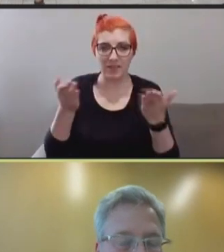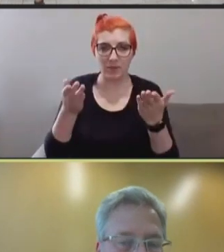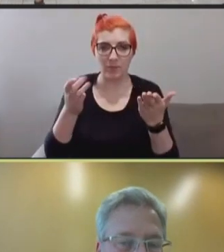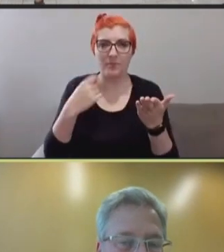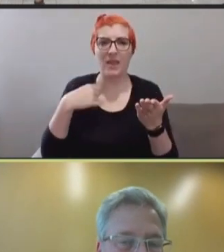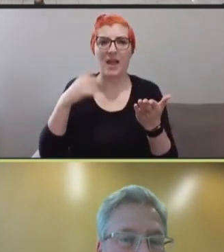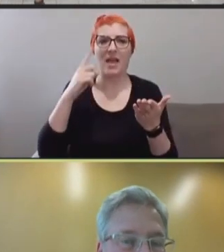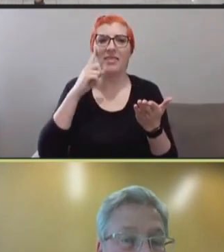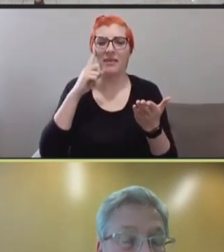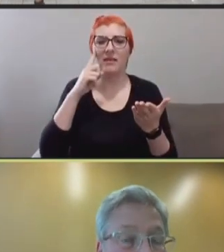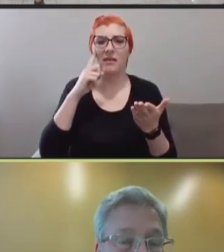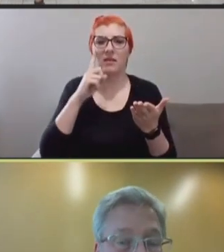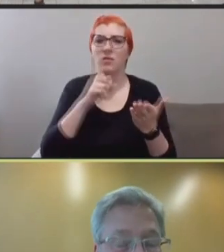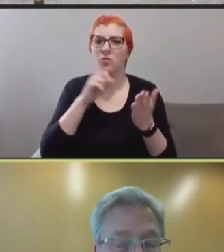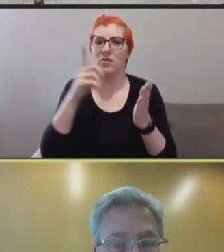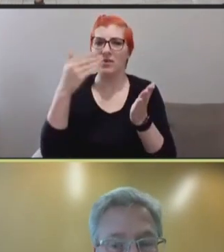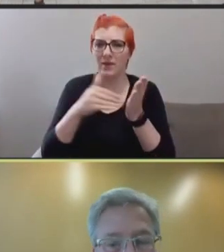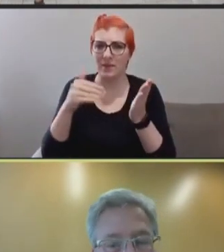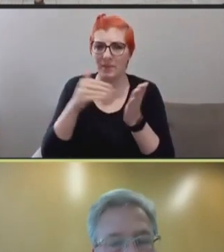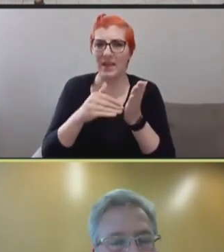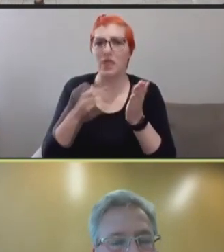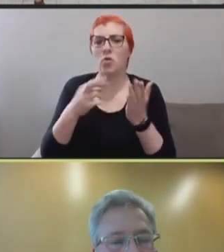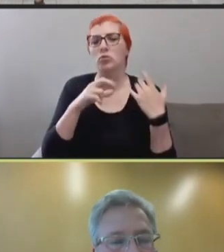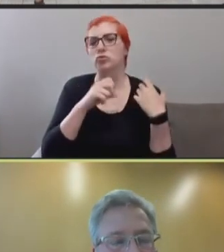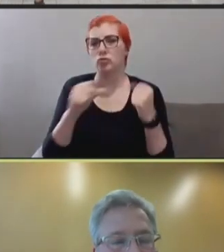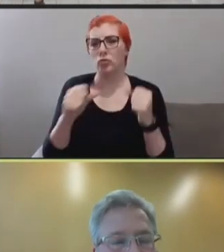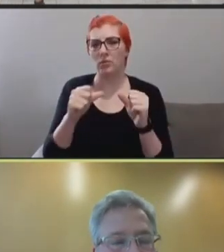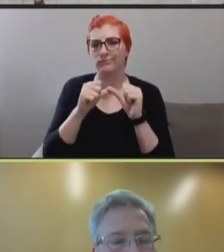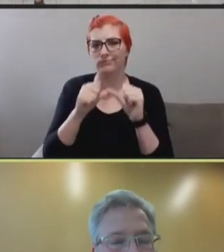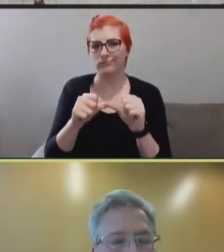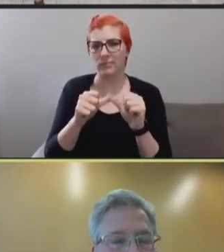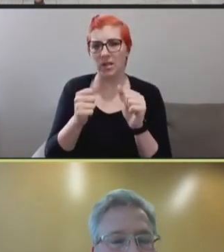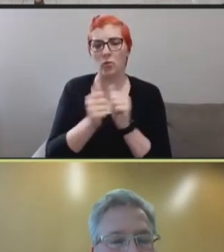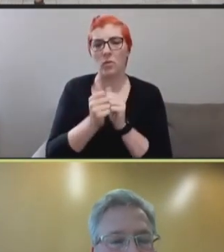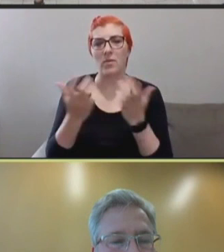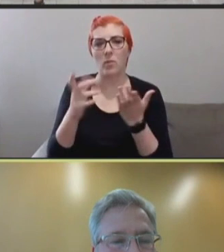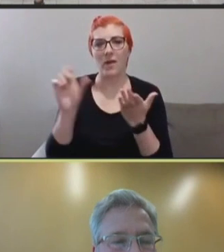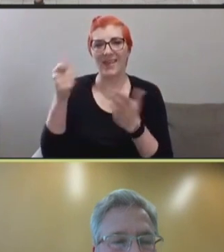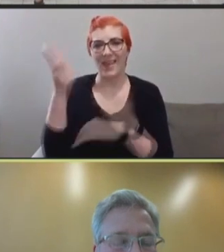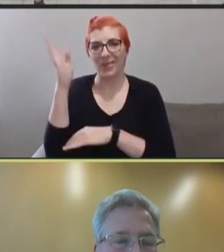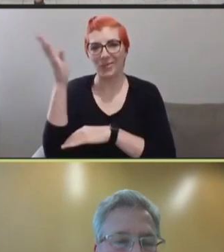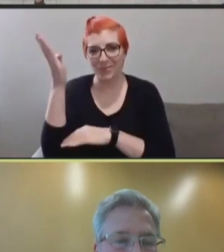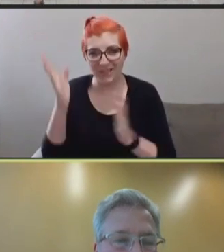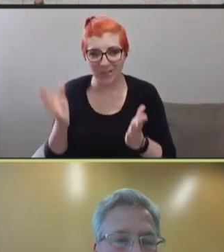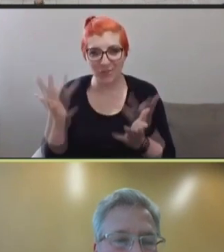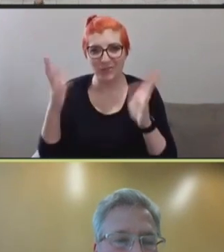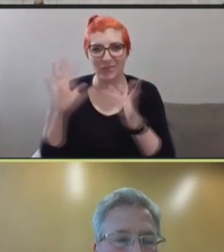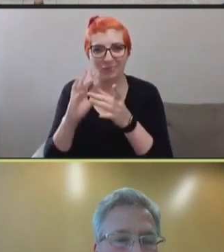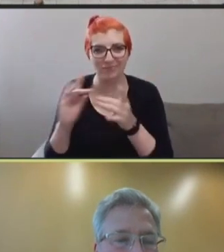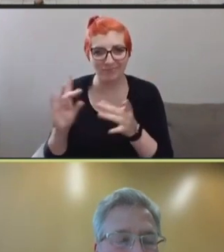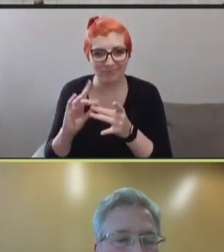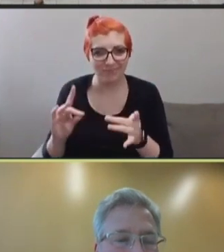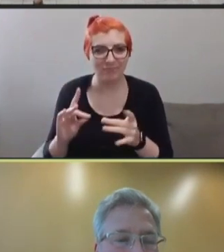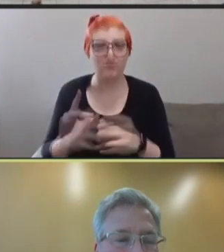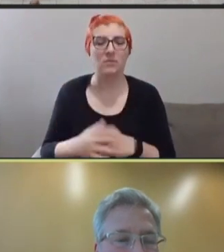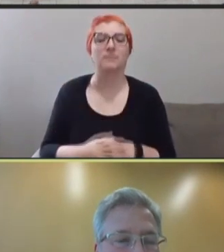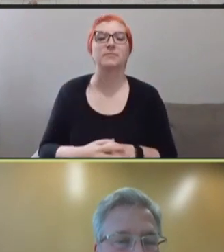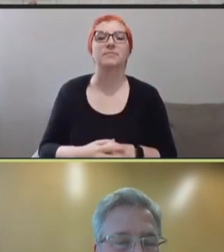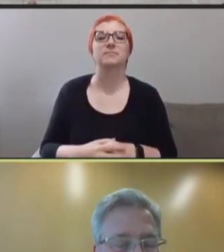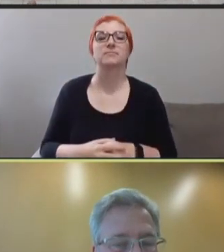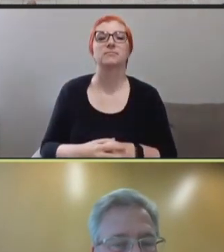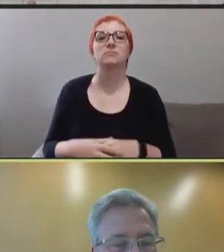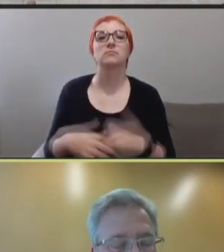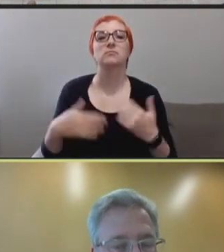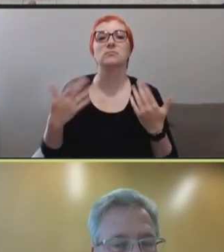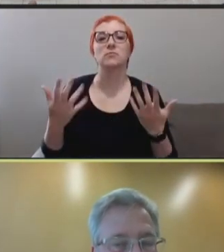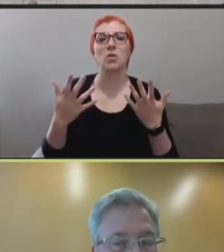really repeating or strongly resonating with what the other speakers are saying. So breaking